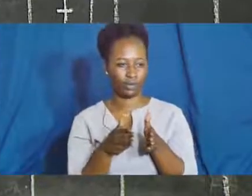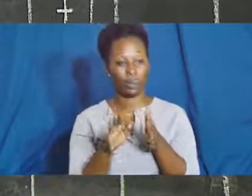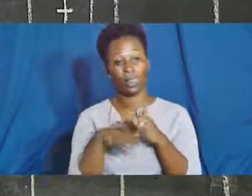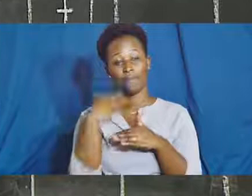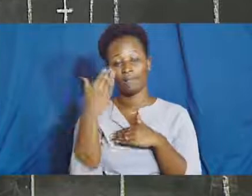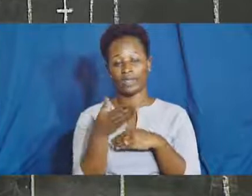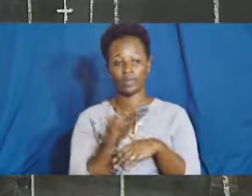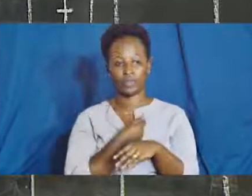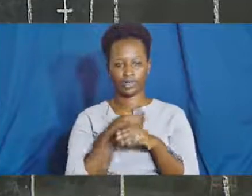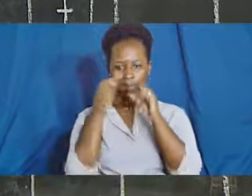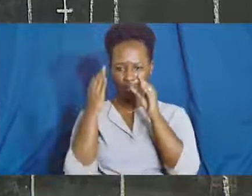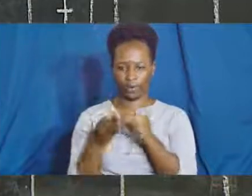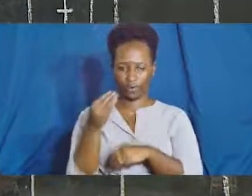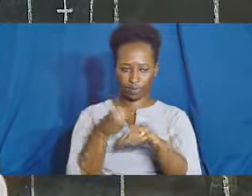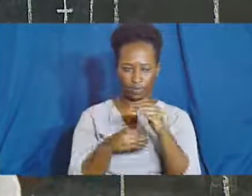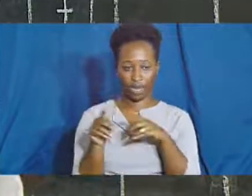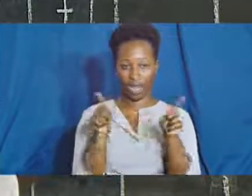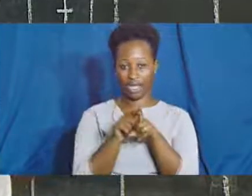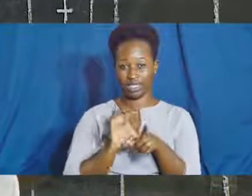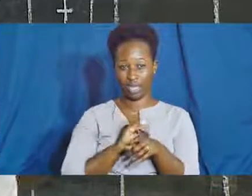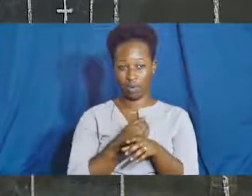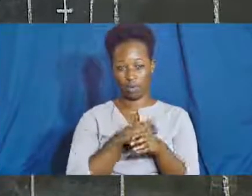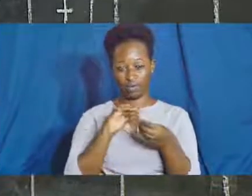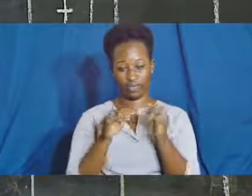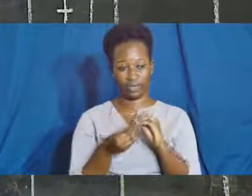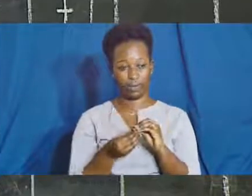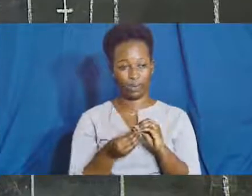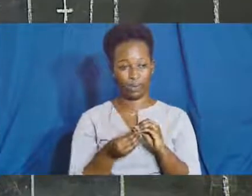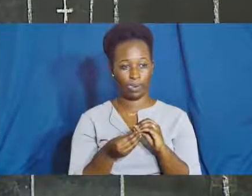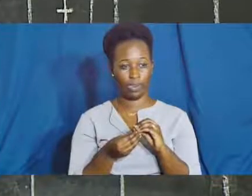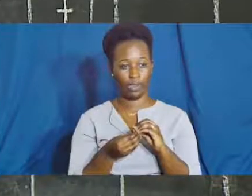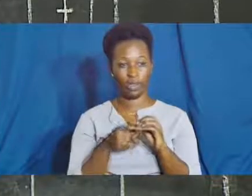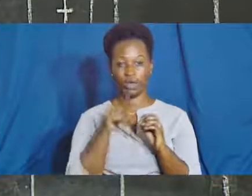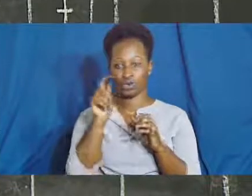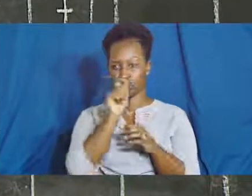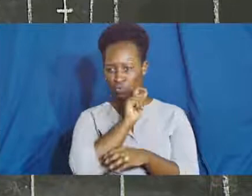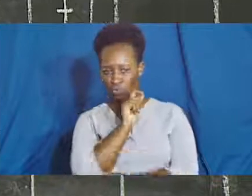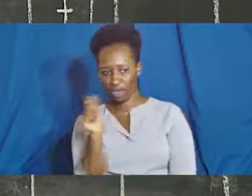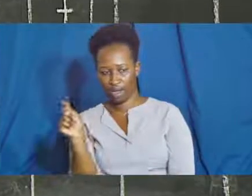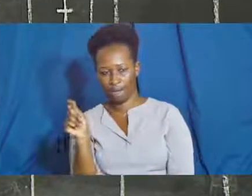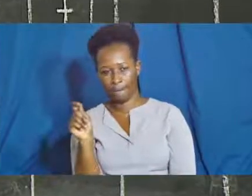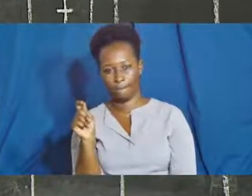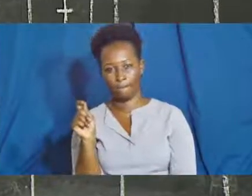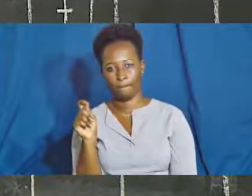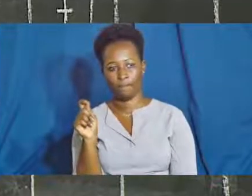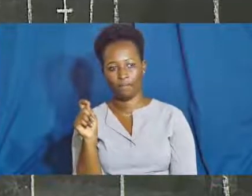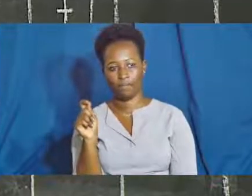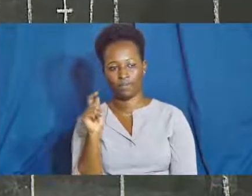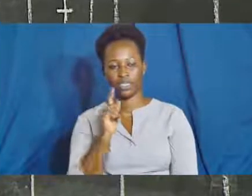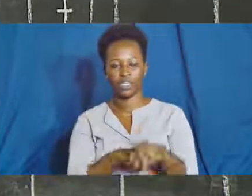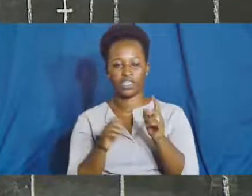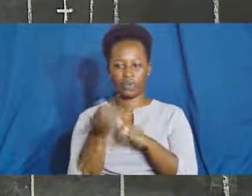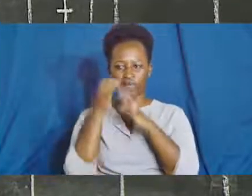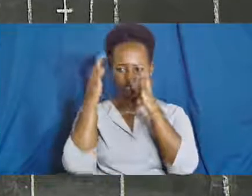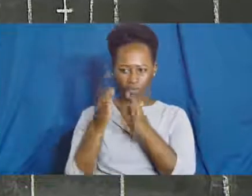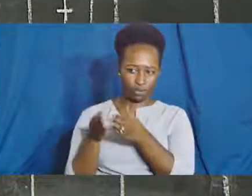Then having goods available for sale here as our figure, you subtract. When you get goods